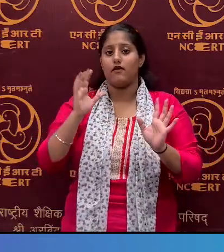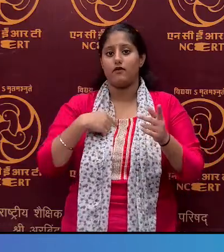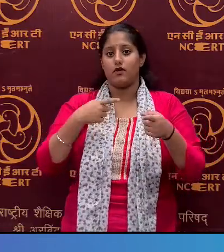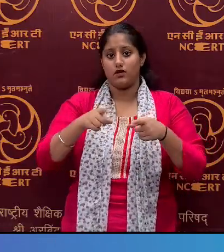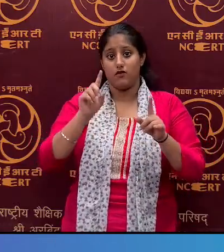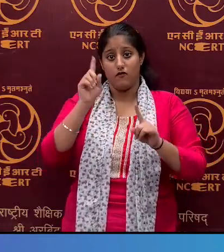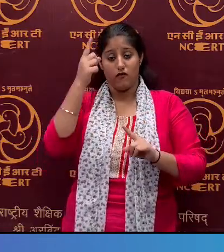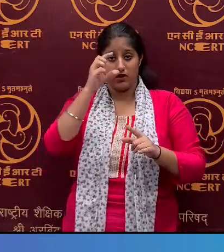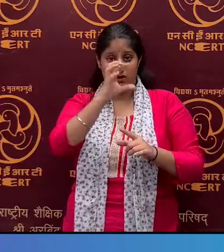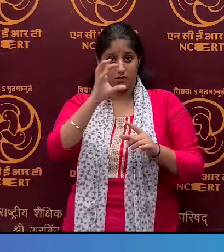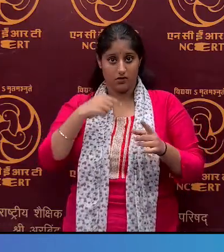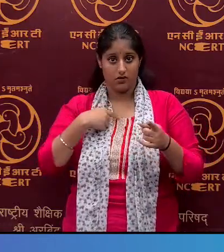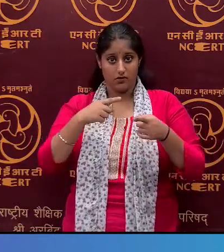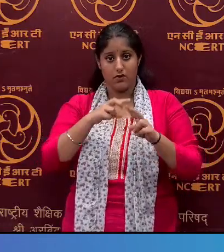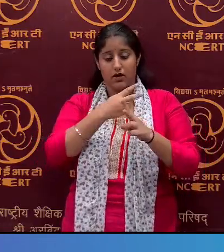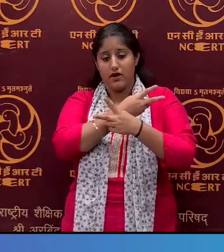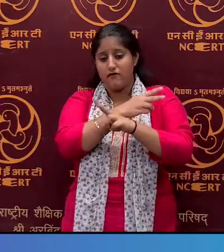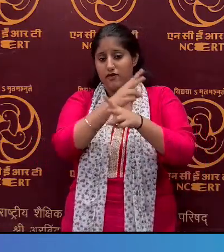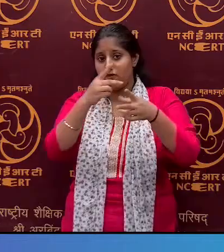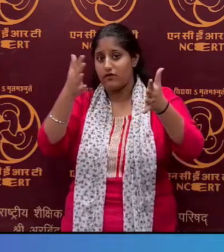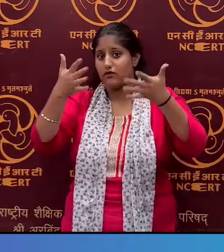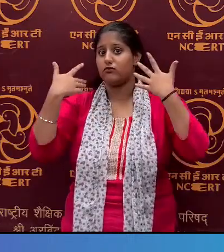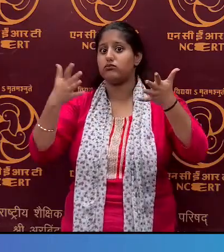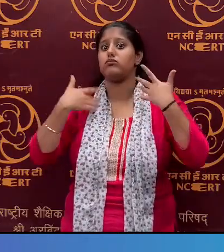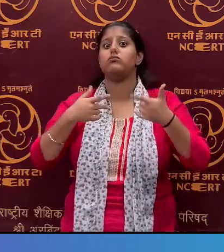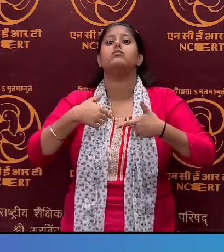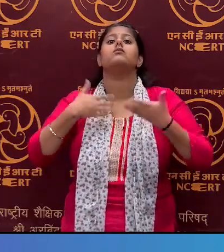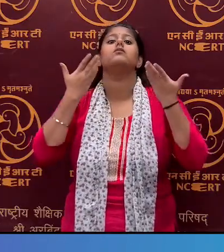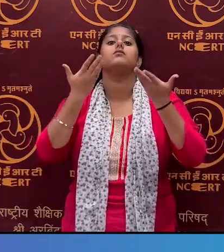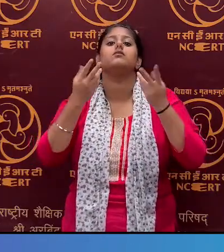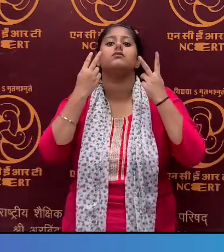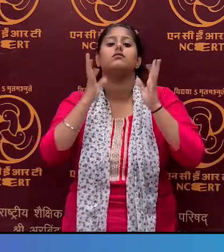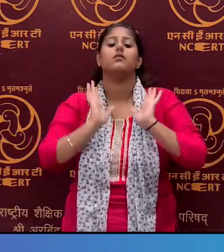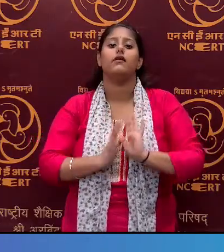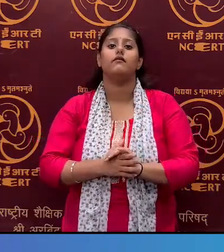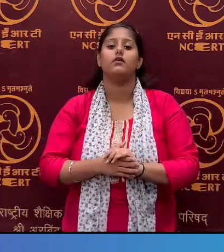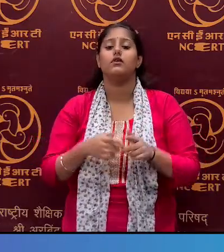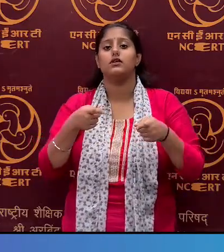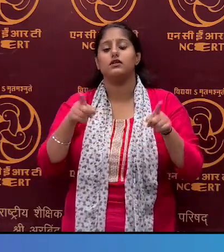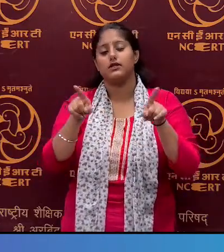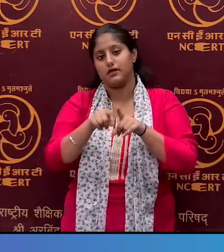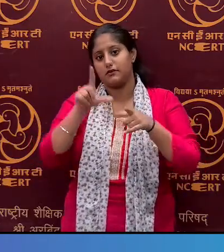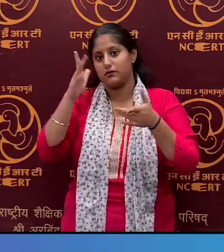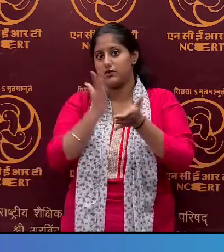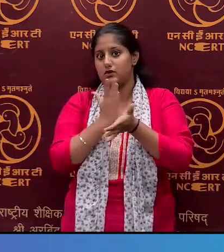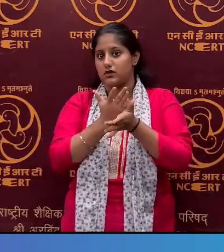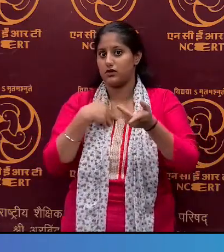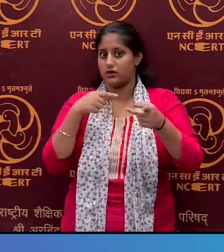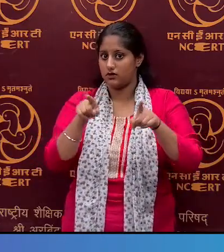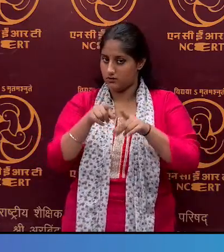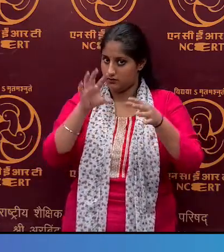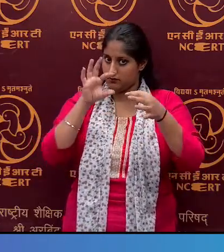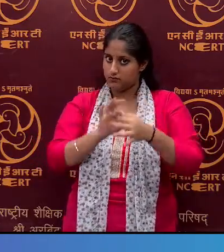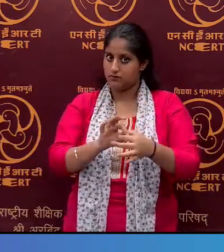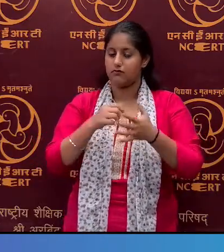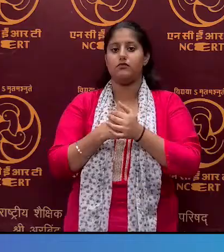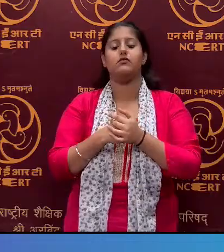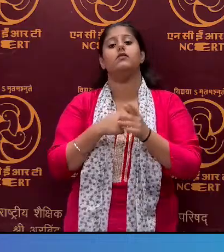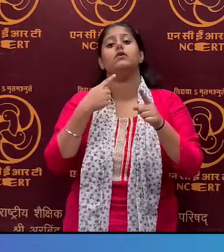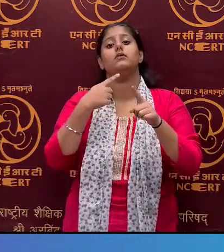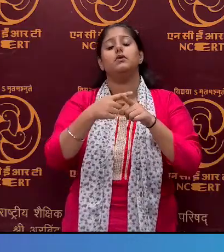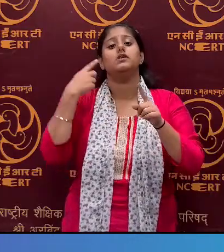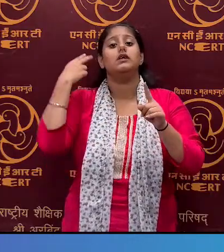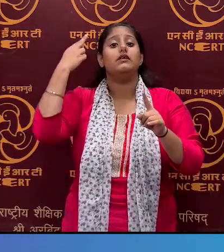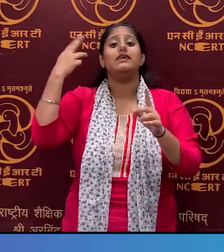find various type of climatic conditions. So in this chapter we try to cover that and what are the